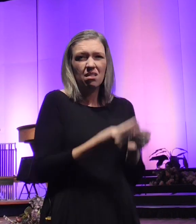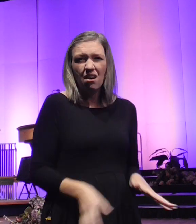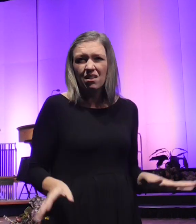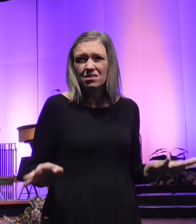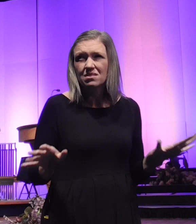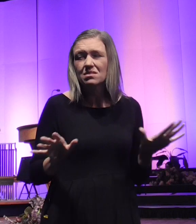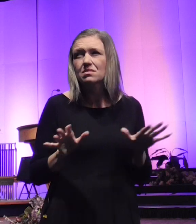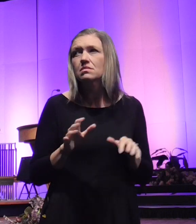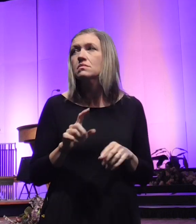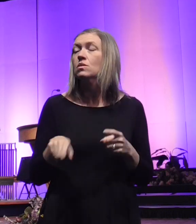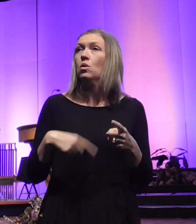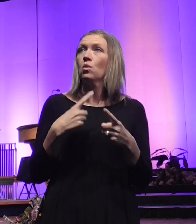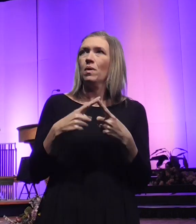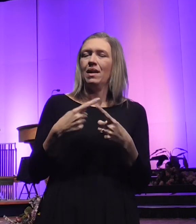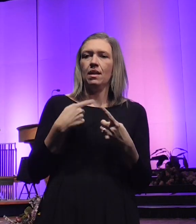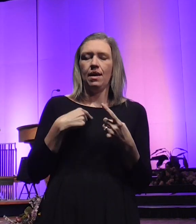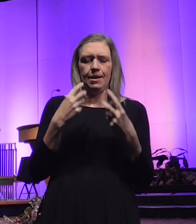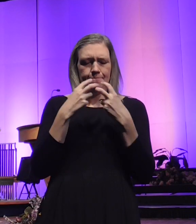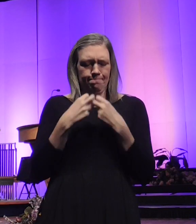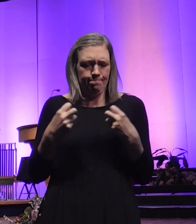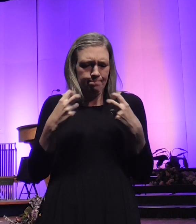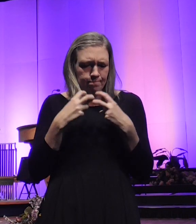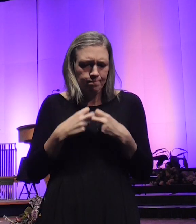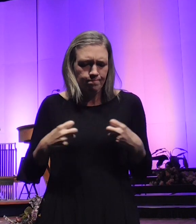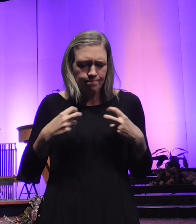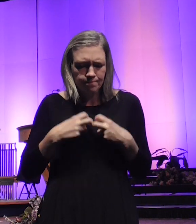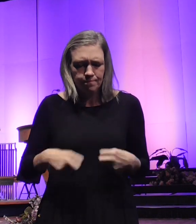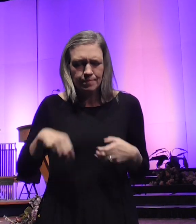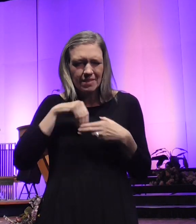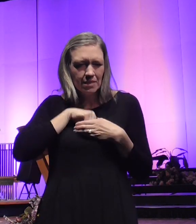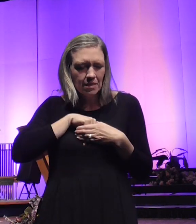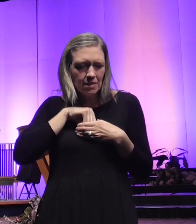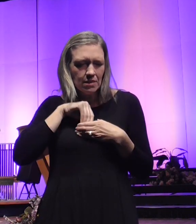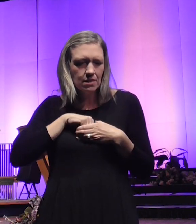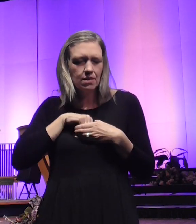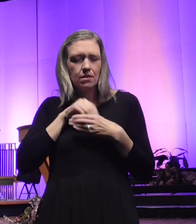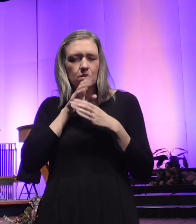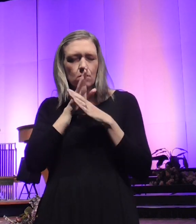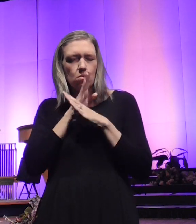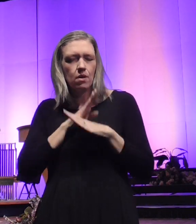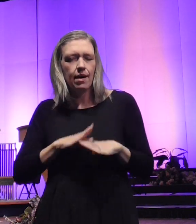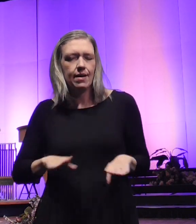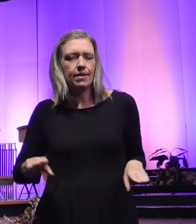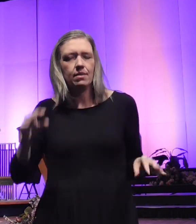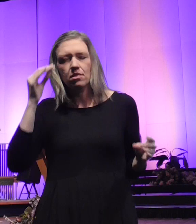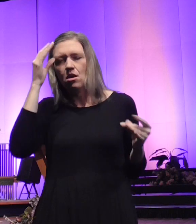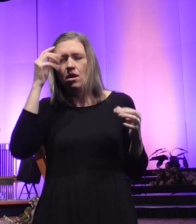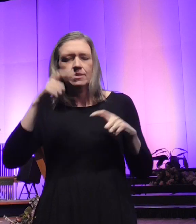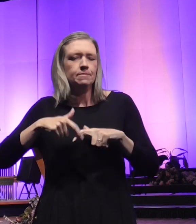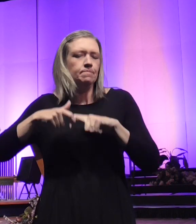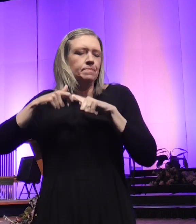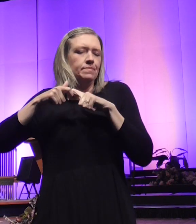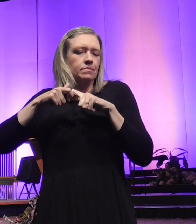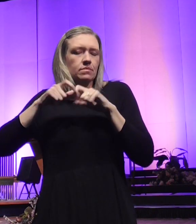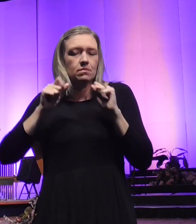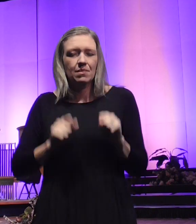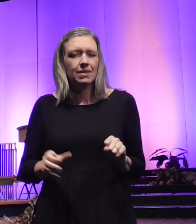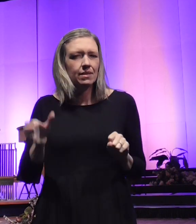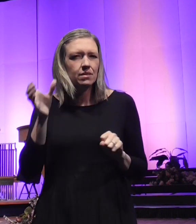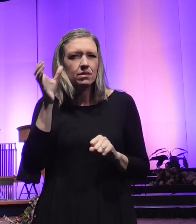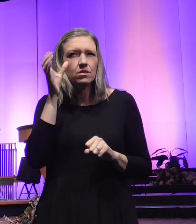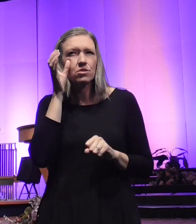I go inside and I quiet my mind, I can